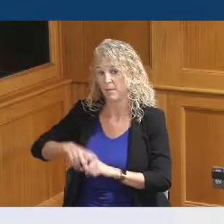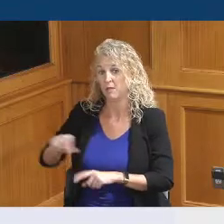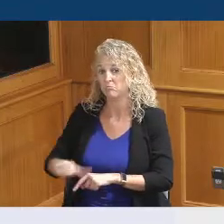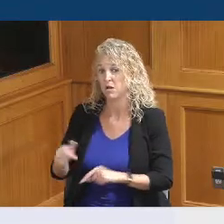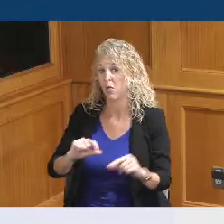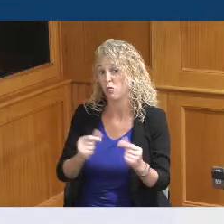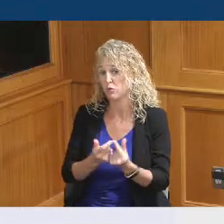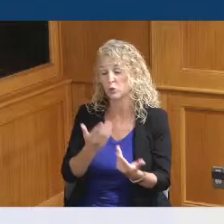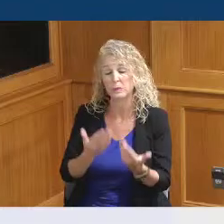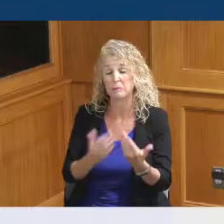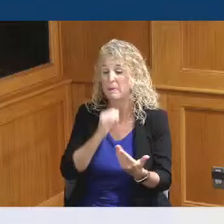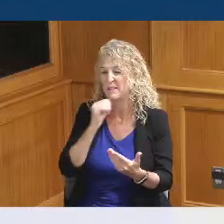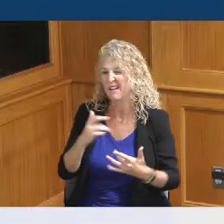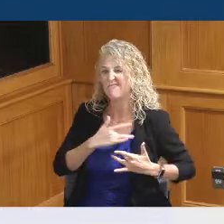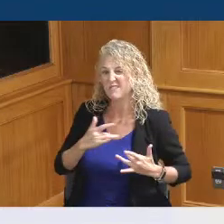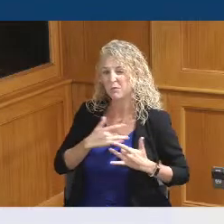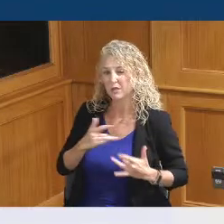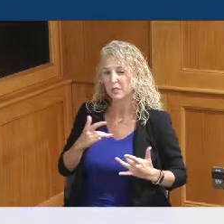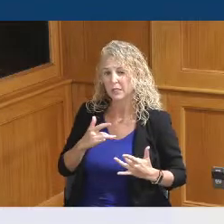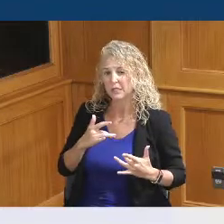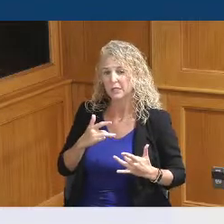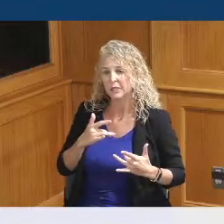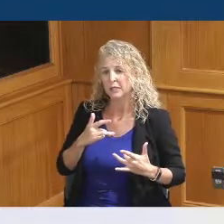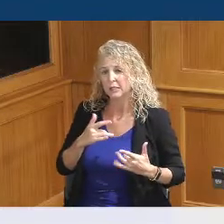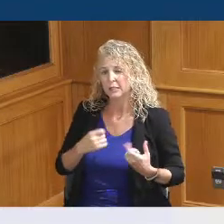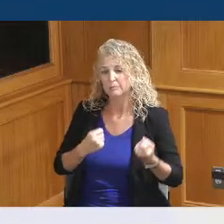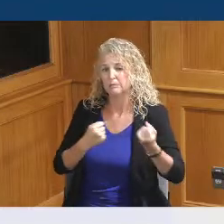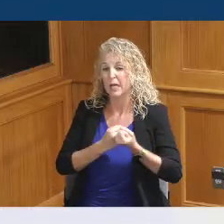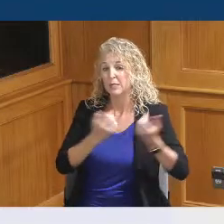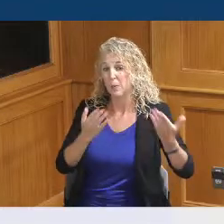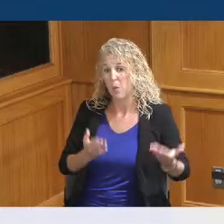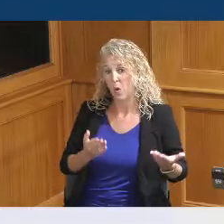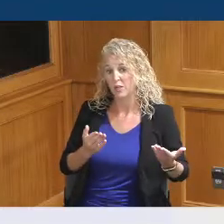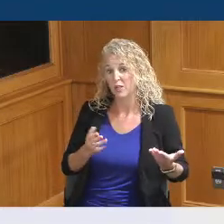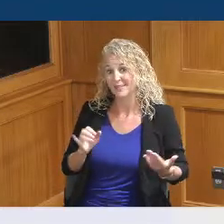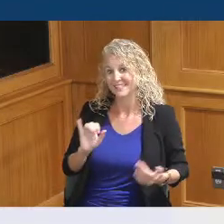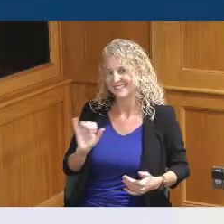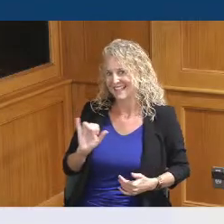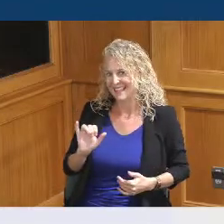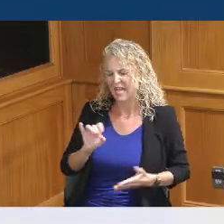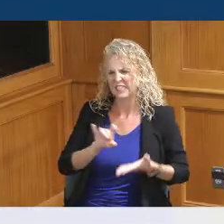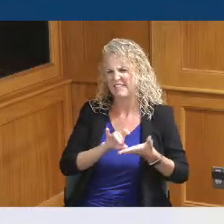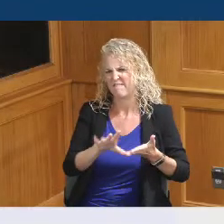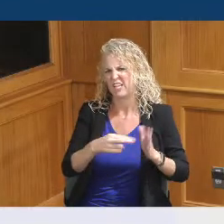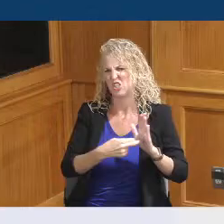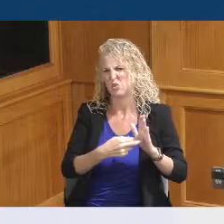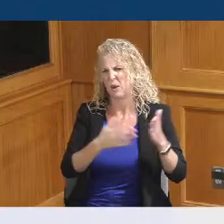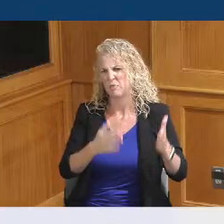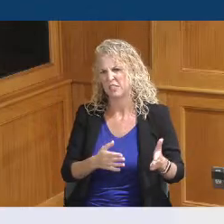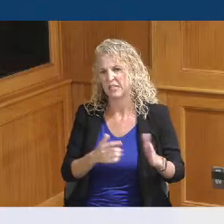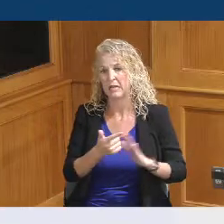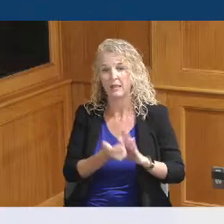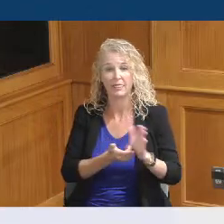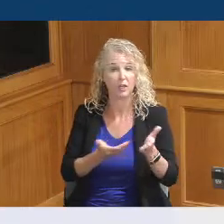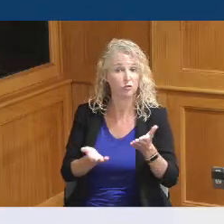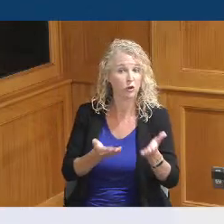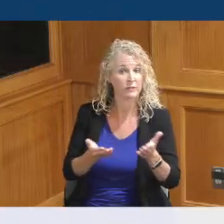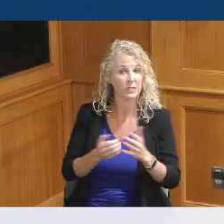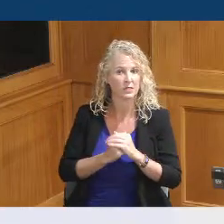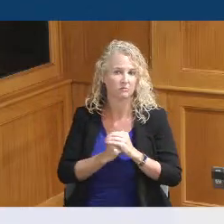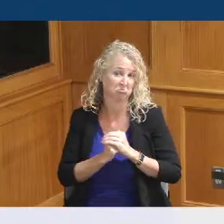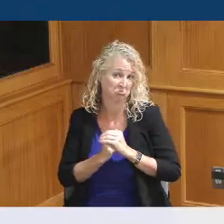are not naturally the allies you would think of when you think of something like an eviction representation, legal services.